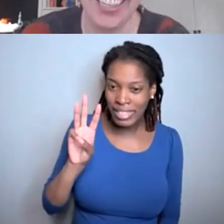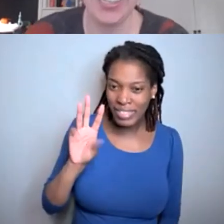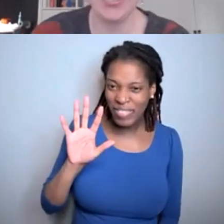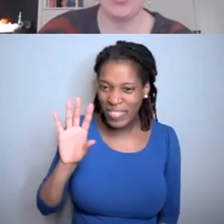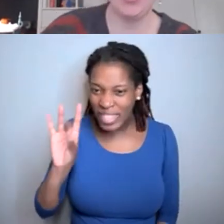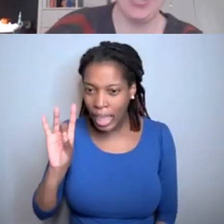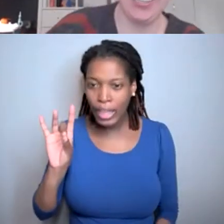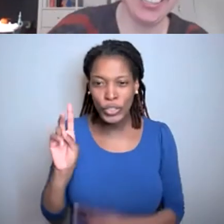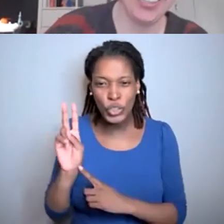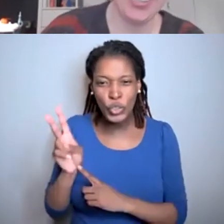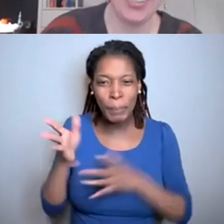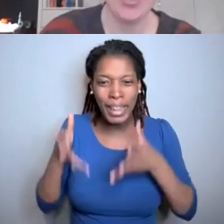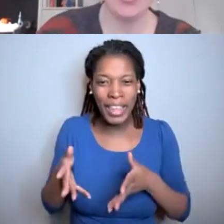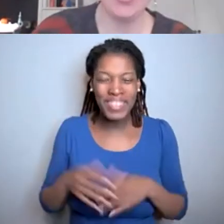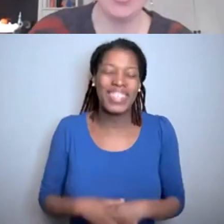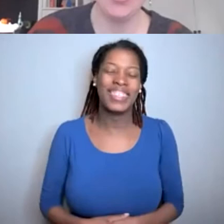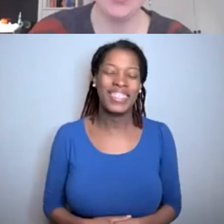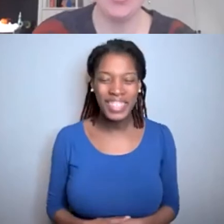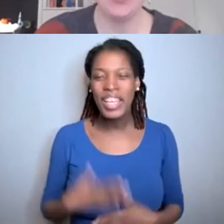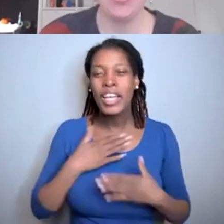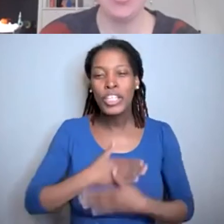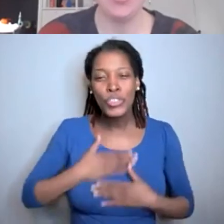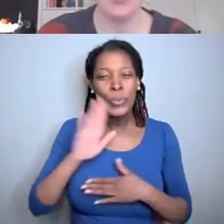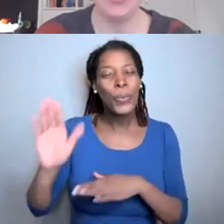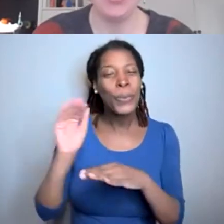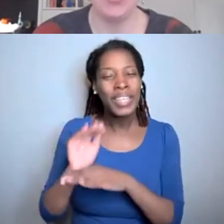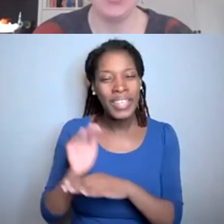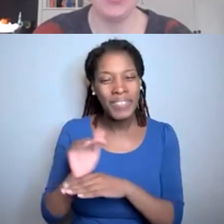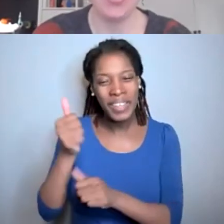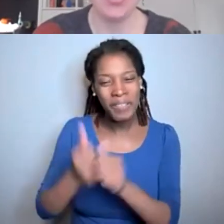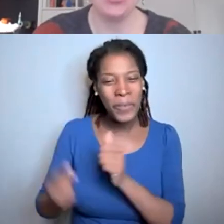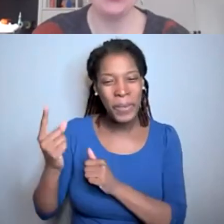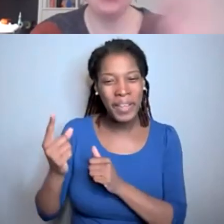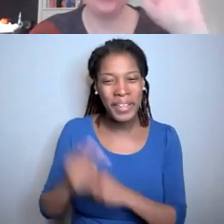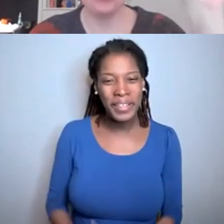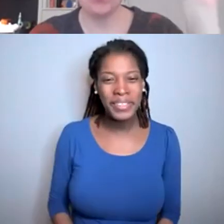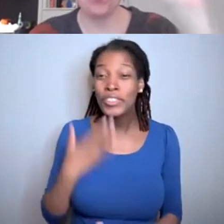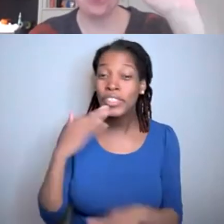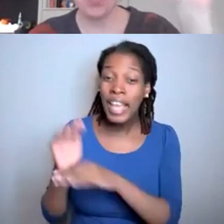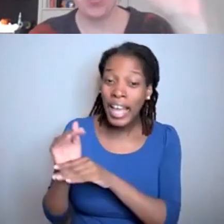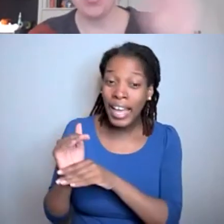under uh enjoy the rest of your evening folks good night